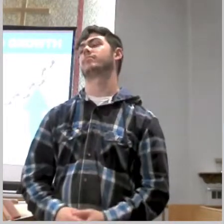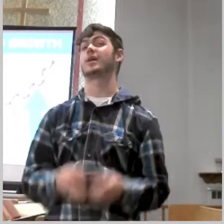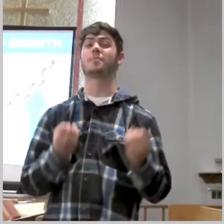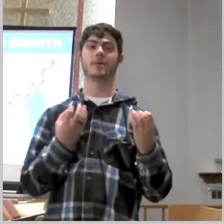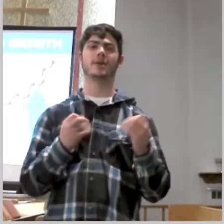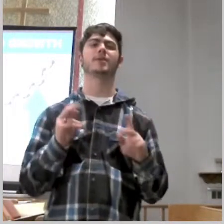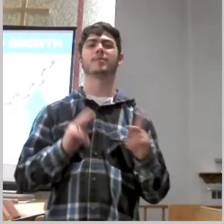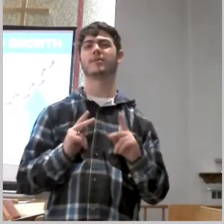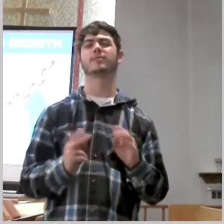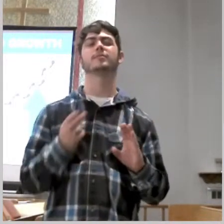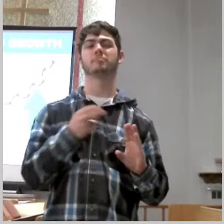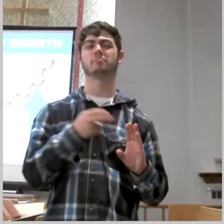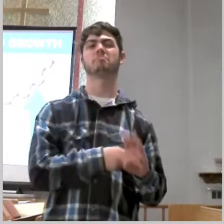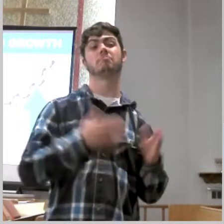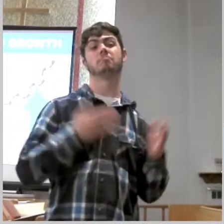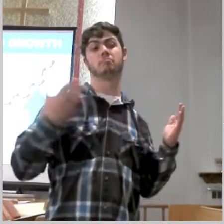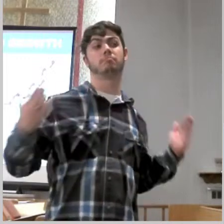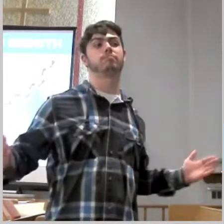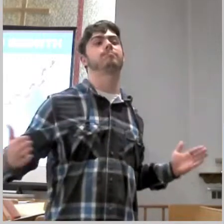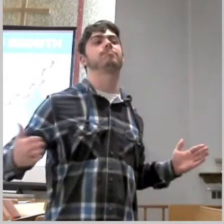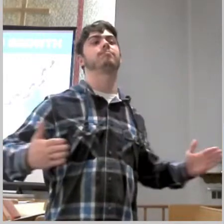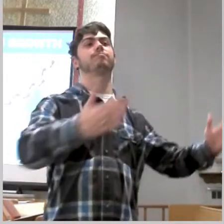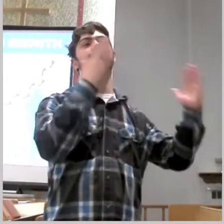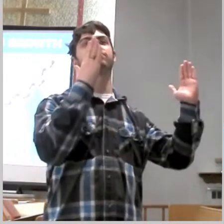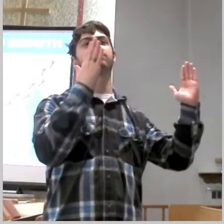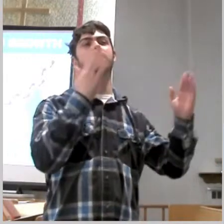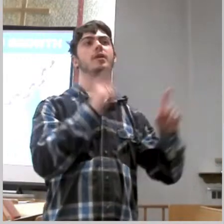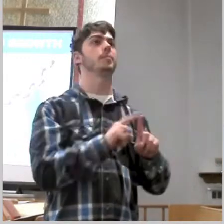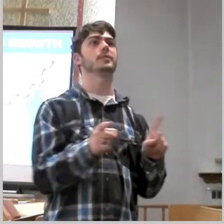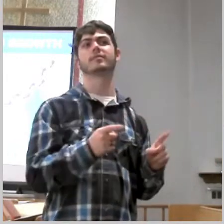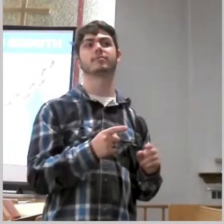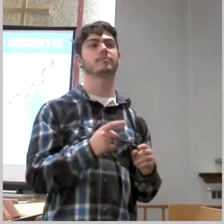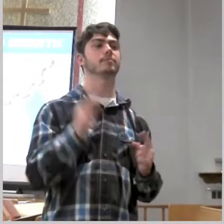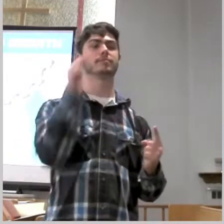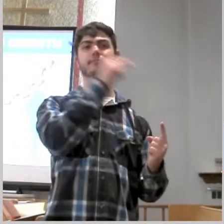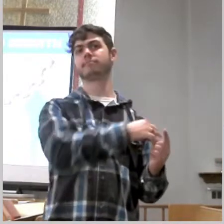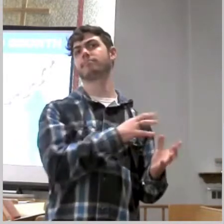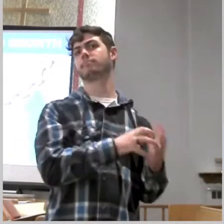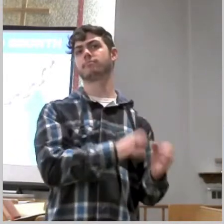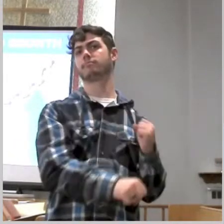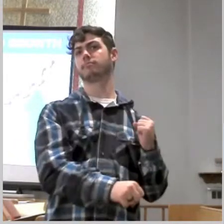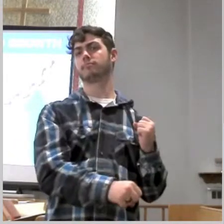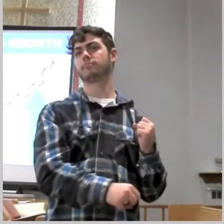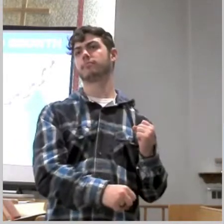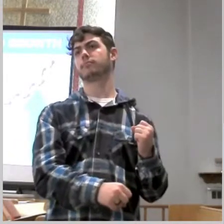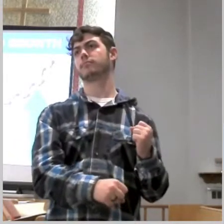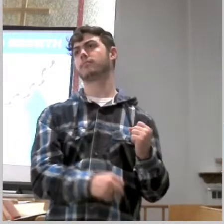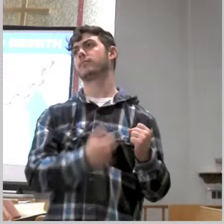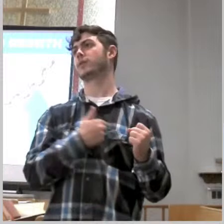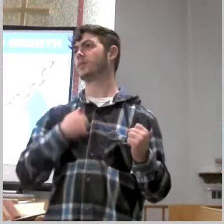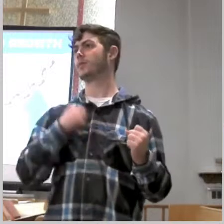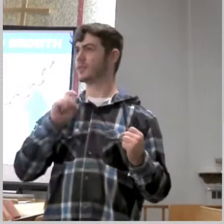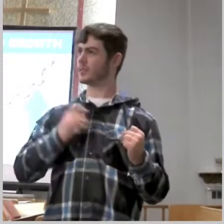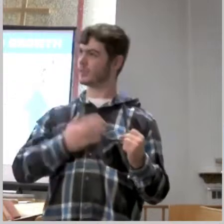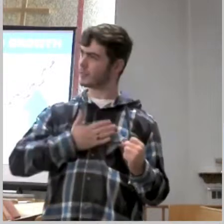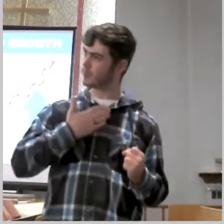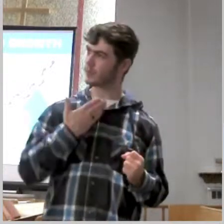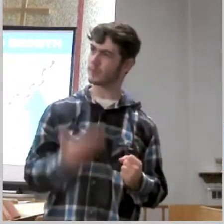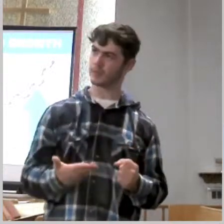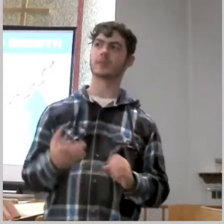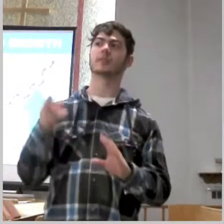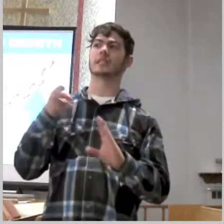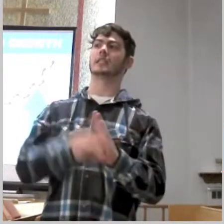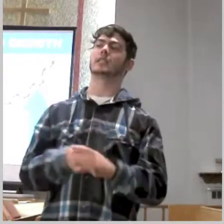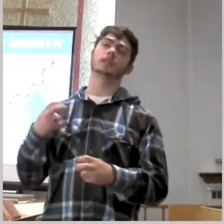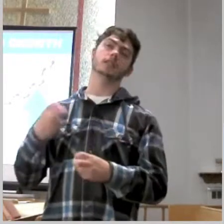people take, but it leads to destruction. So we willingly and knowingly are taking a hard path. And this takes